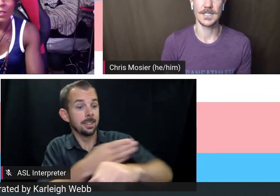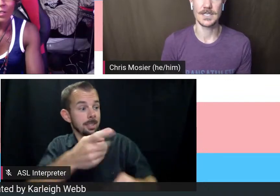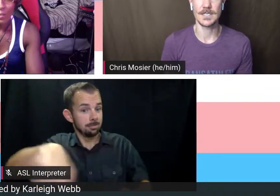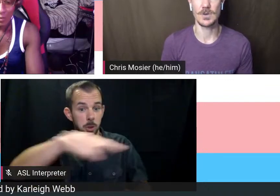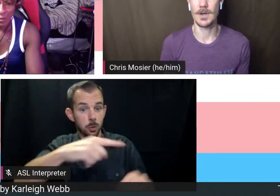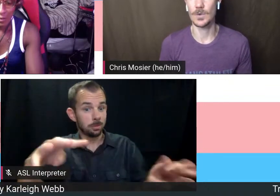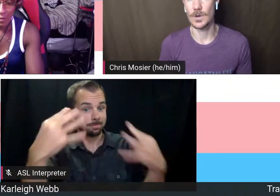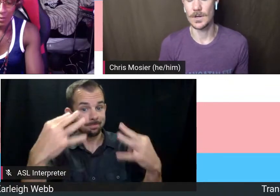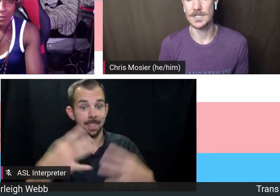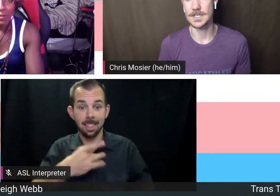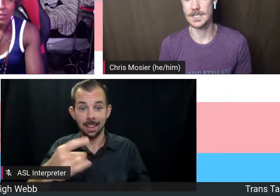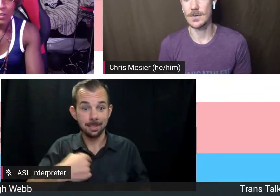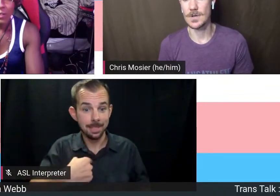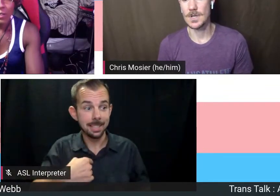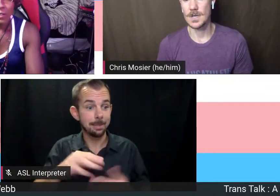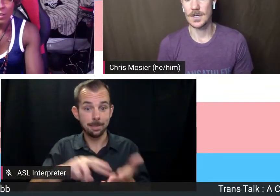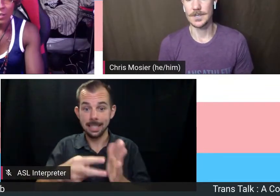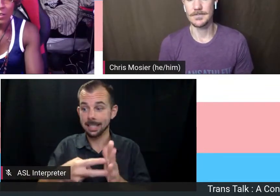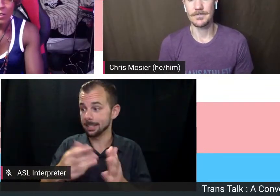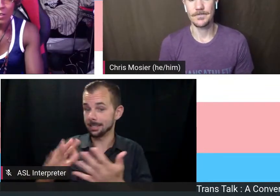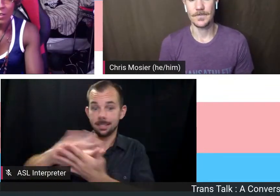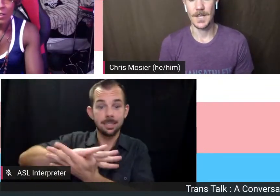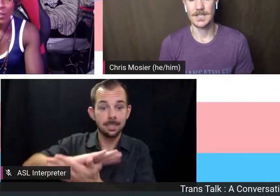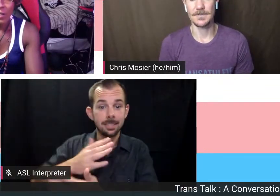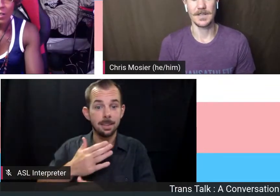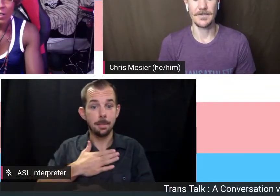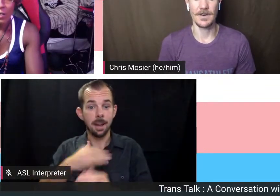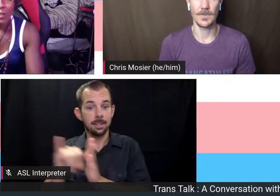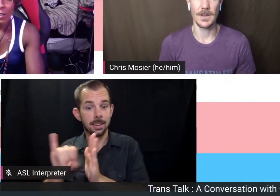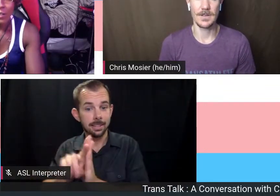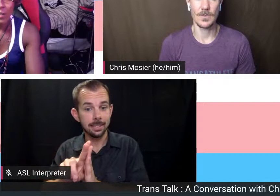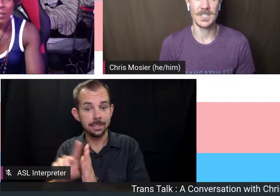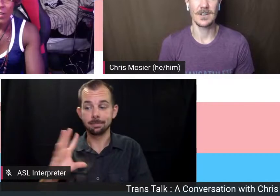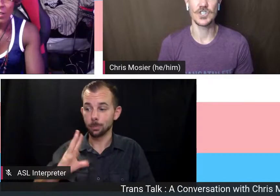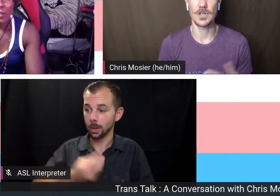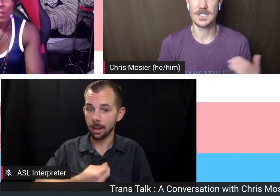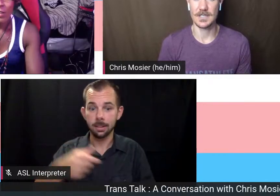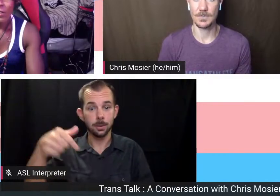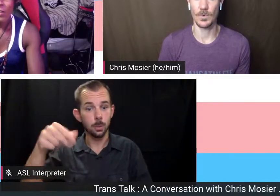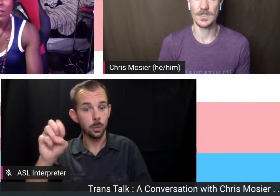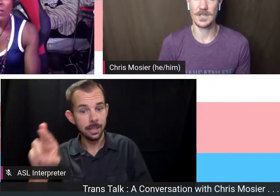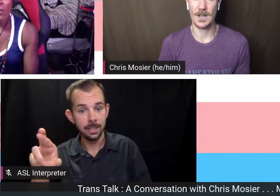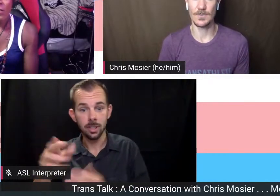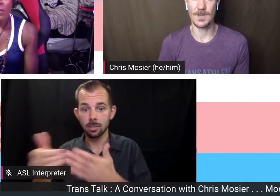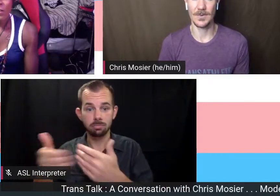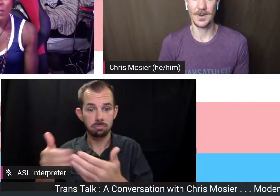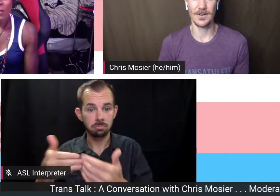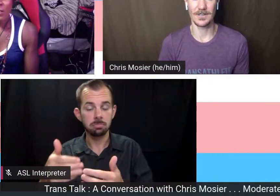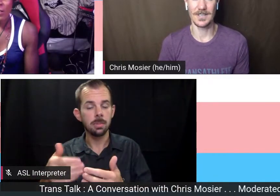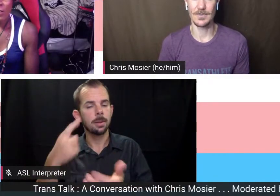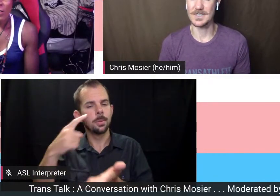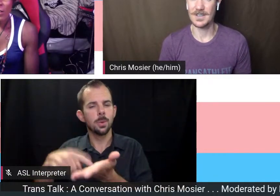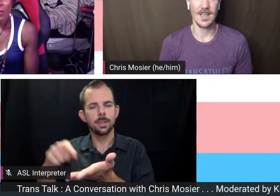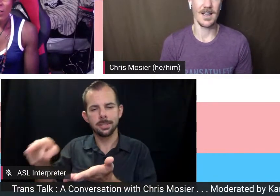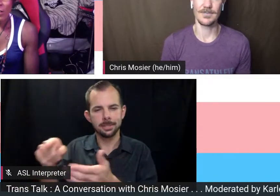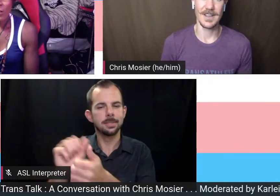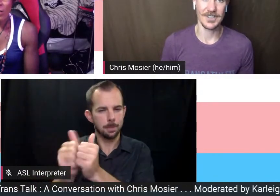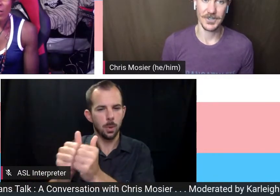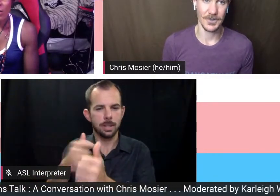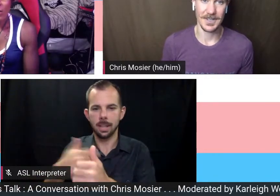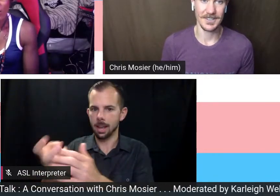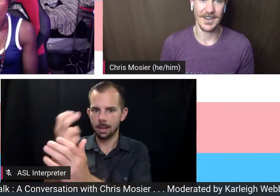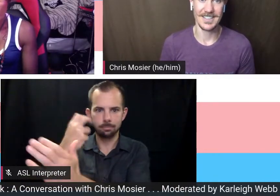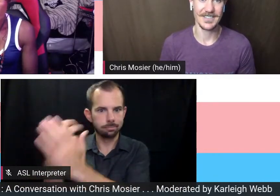my transness or my queerness. And so I definitely found that it was not just in sports that I kind of went all in. It was